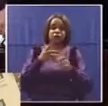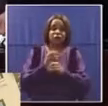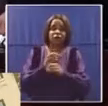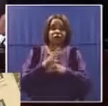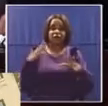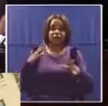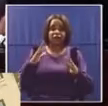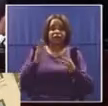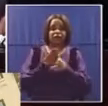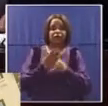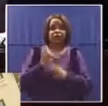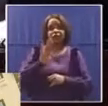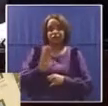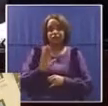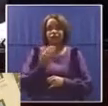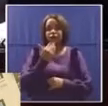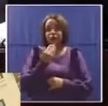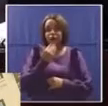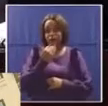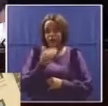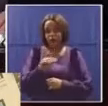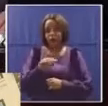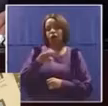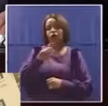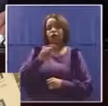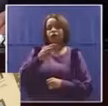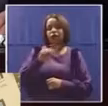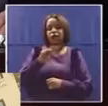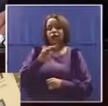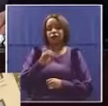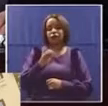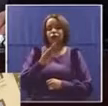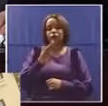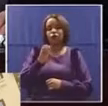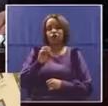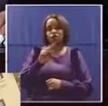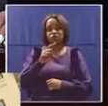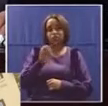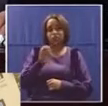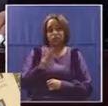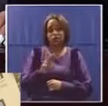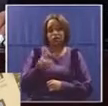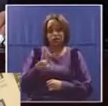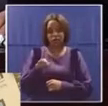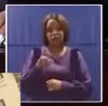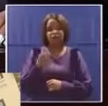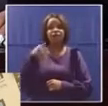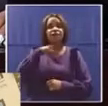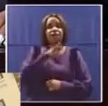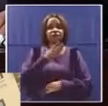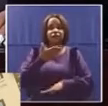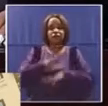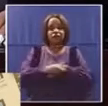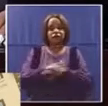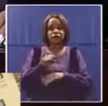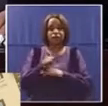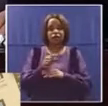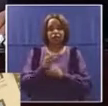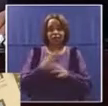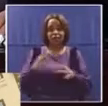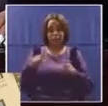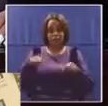Thabo Bester after fake suicide, which only came to light earlier this year, despite taking place in May last